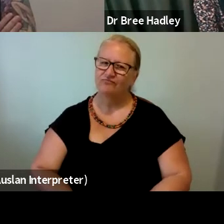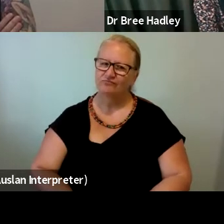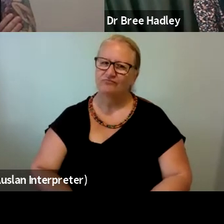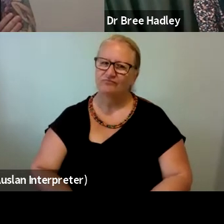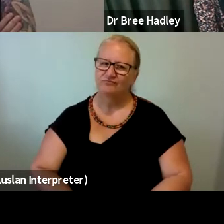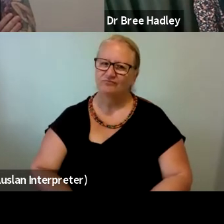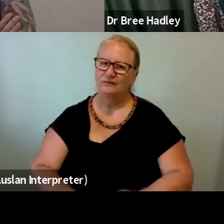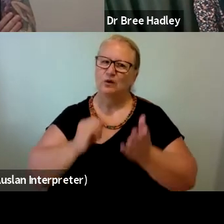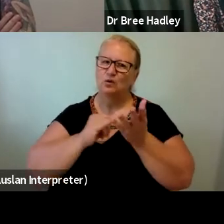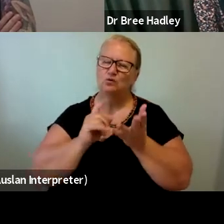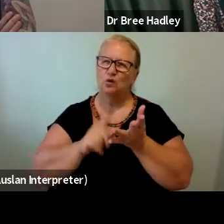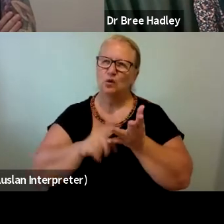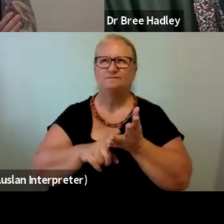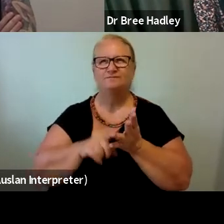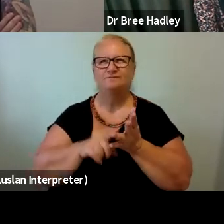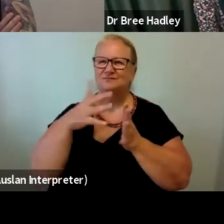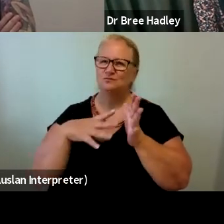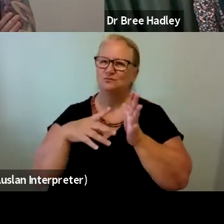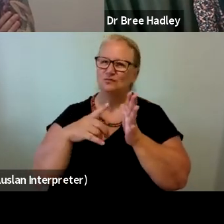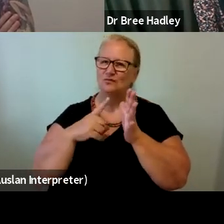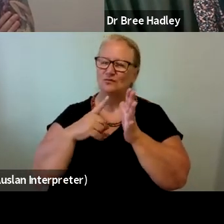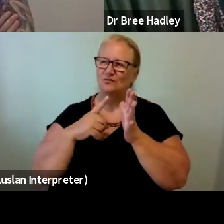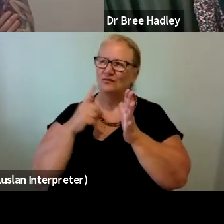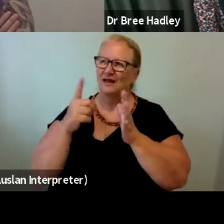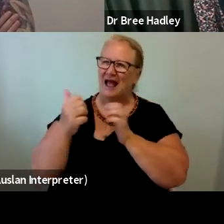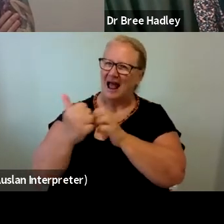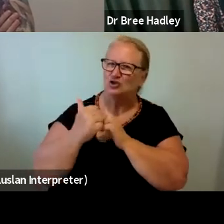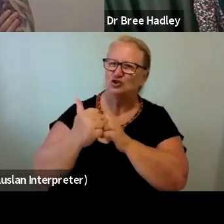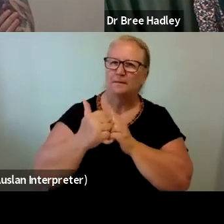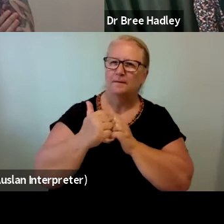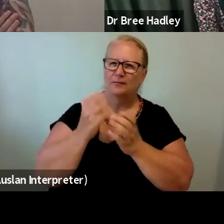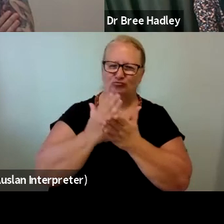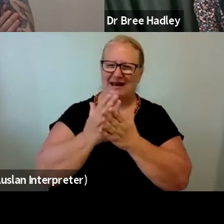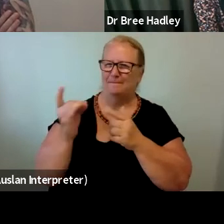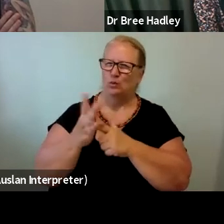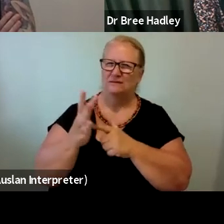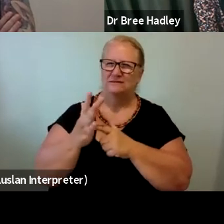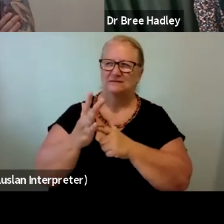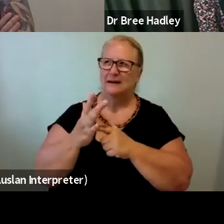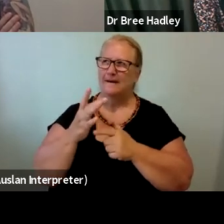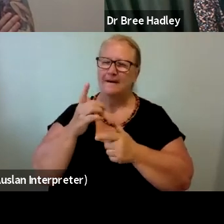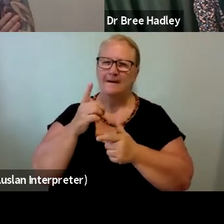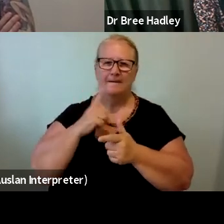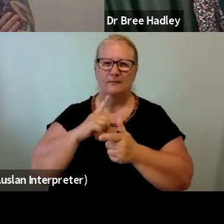So that's why allyship is so important, because